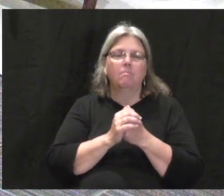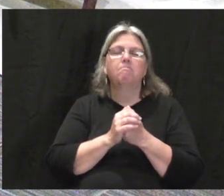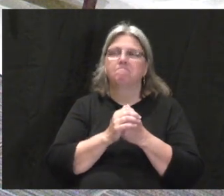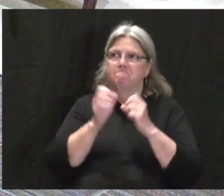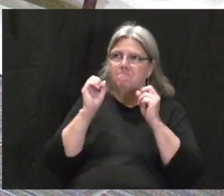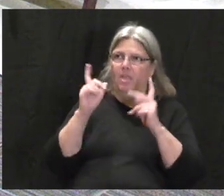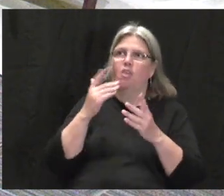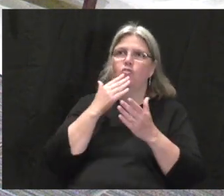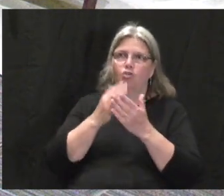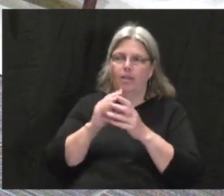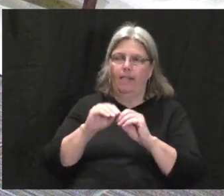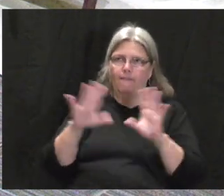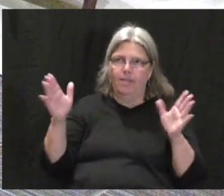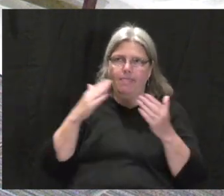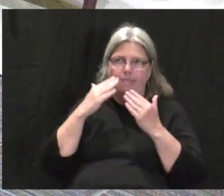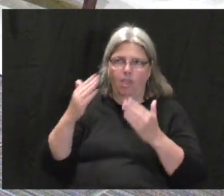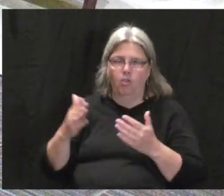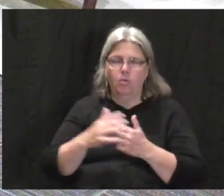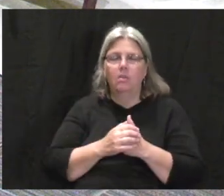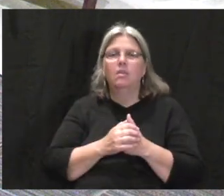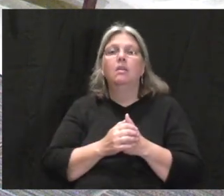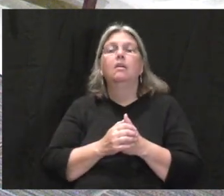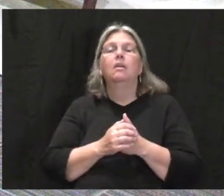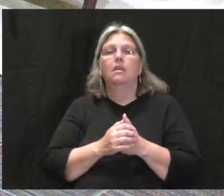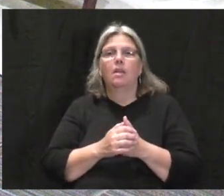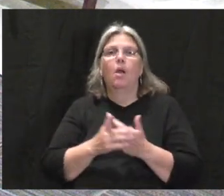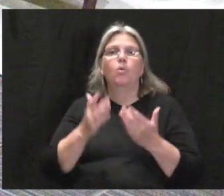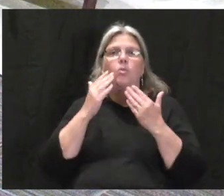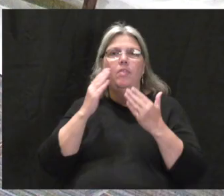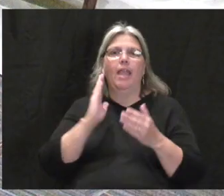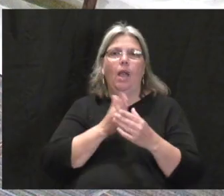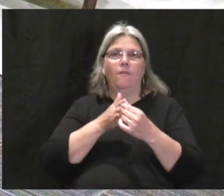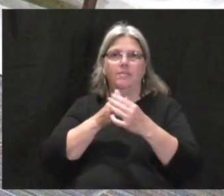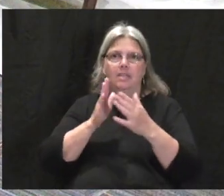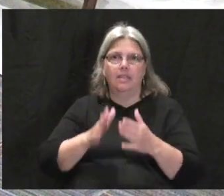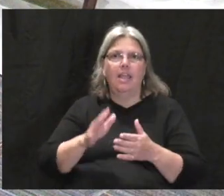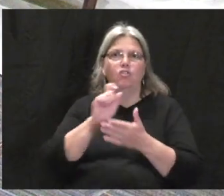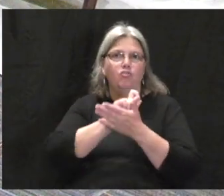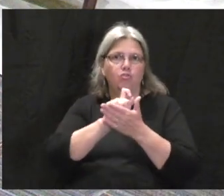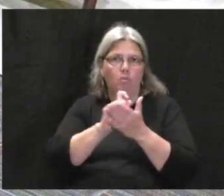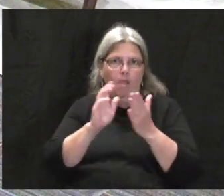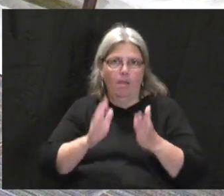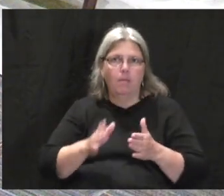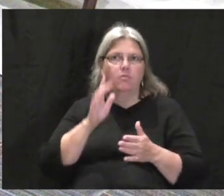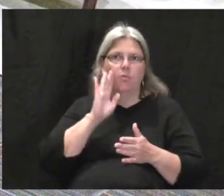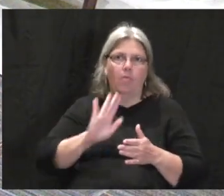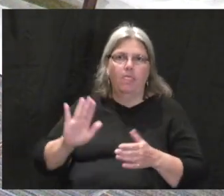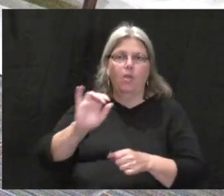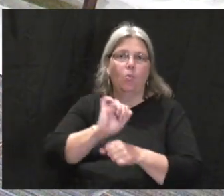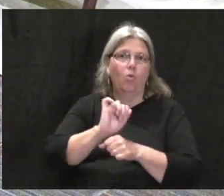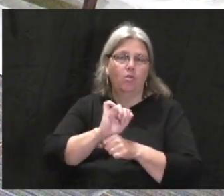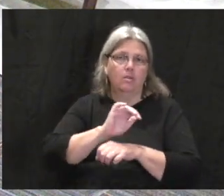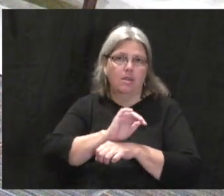extra long day for them, but we appreciate what they did, and I think our co-chairs are going to close us out.